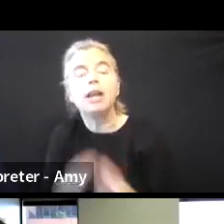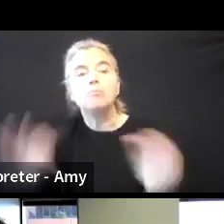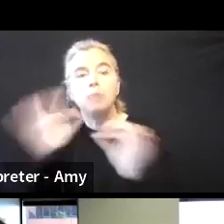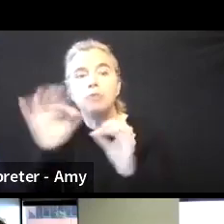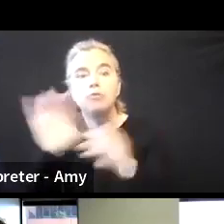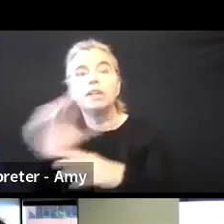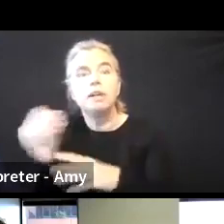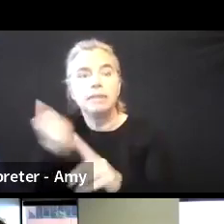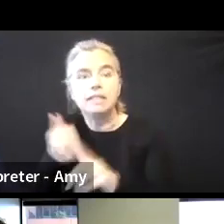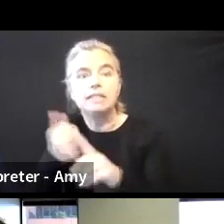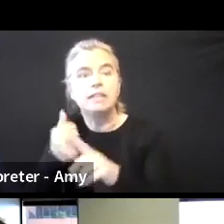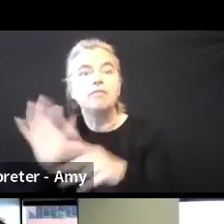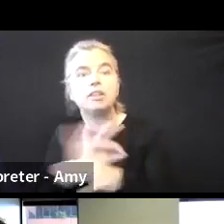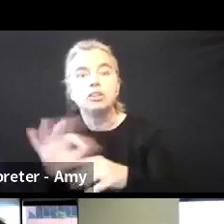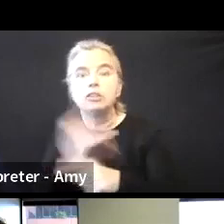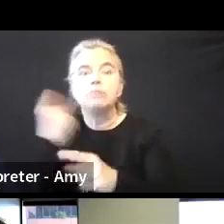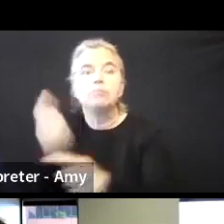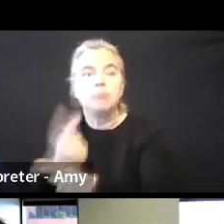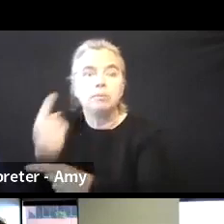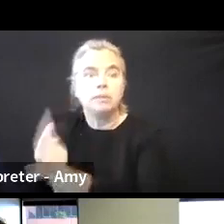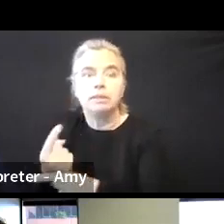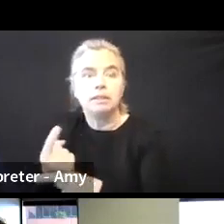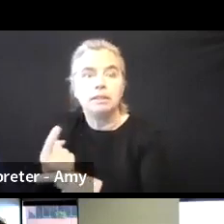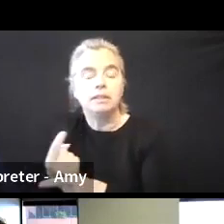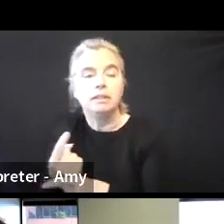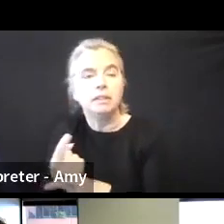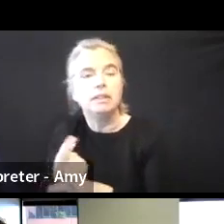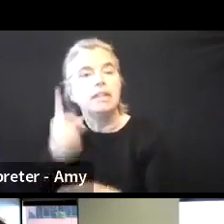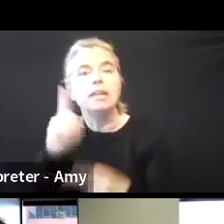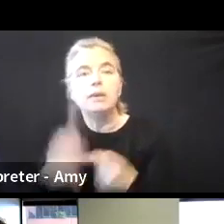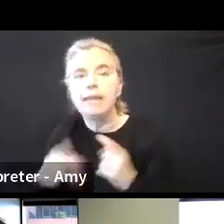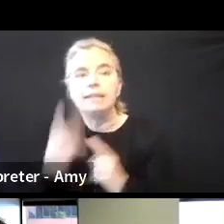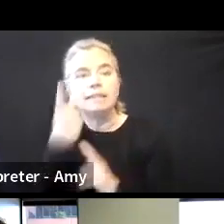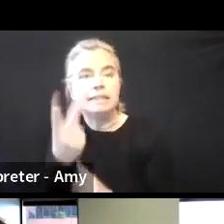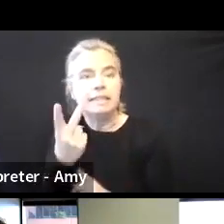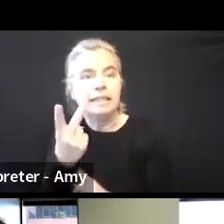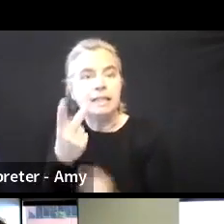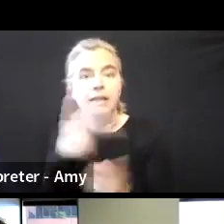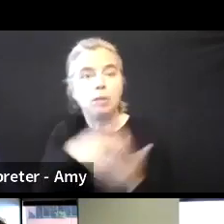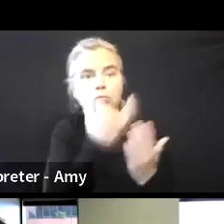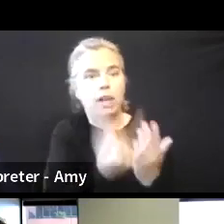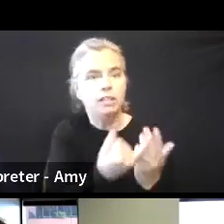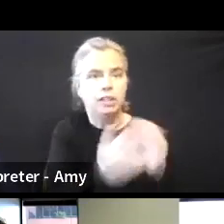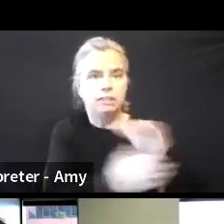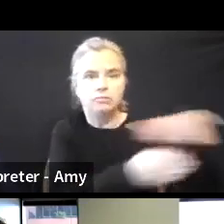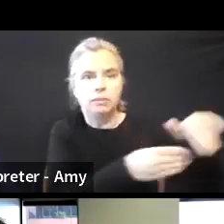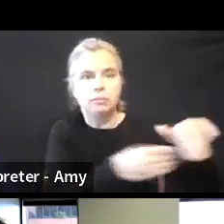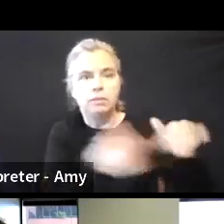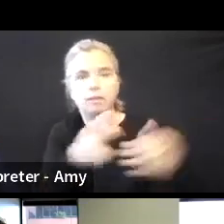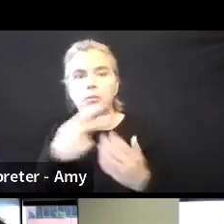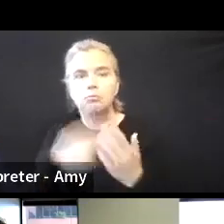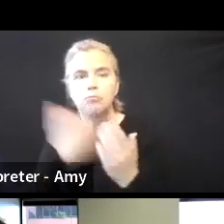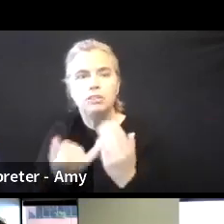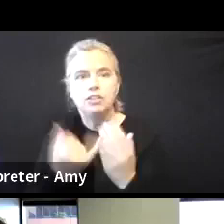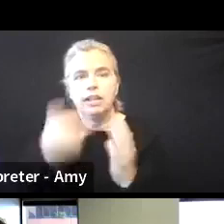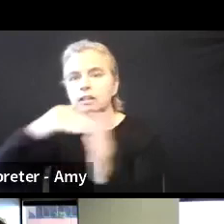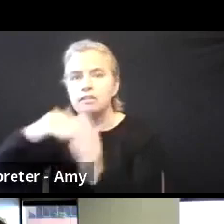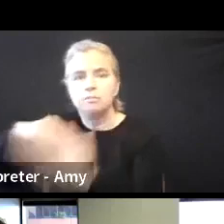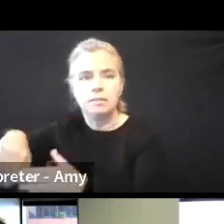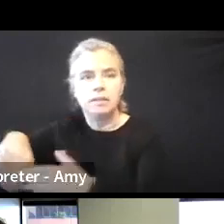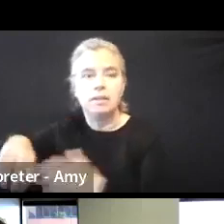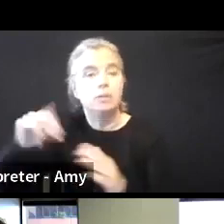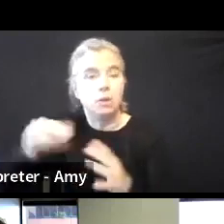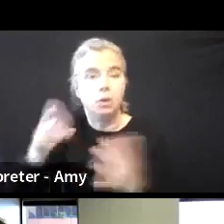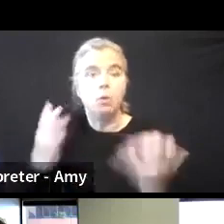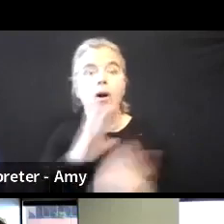None of these projects can be seen as an individual acorn in itself. They must be integrated in a very comprehensive